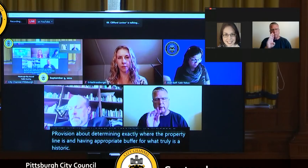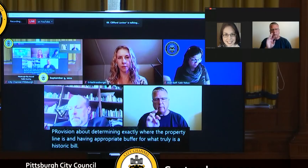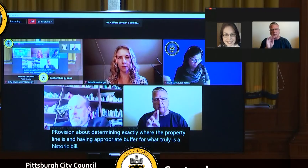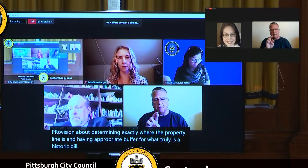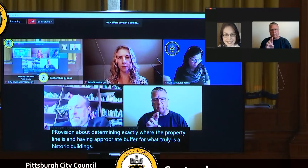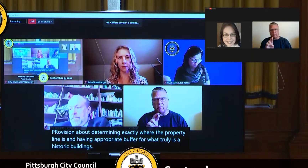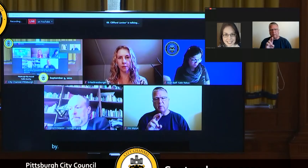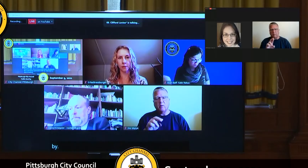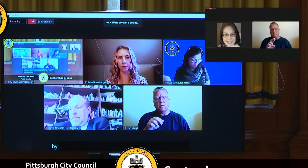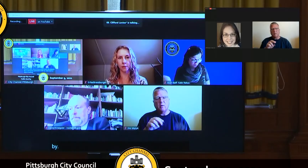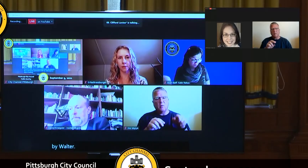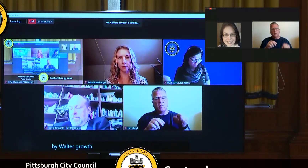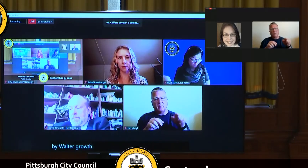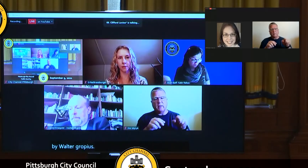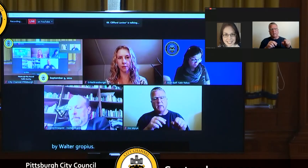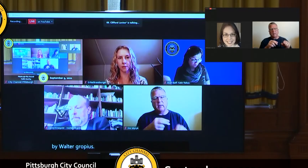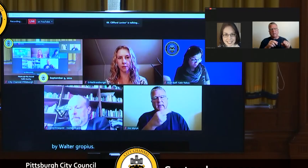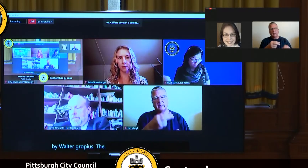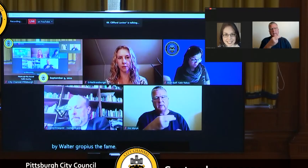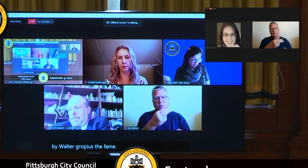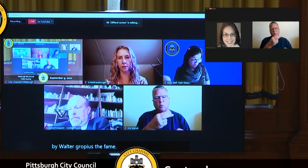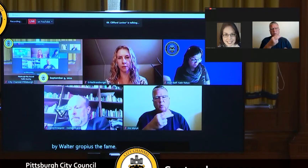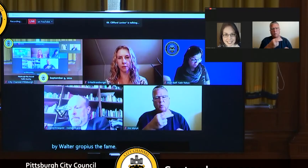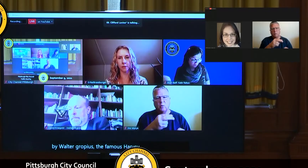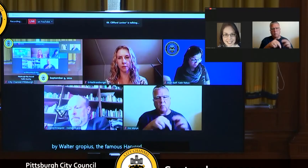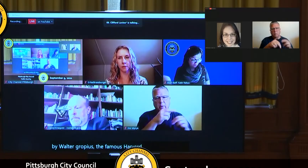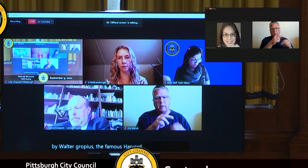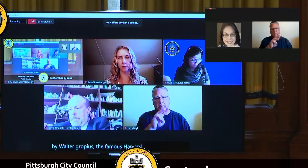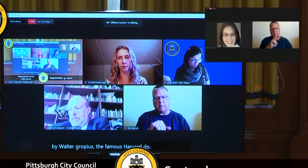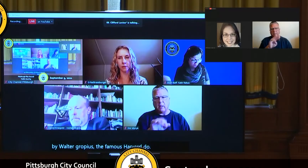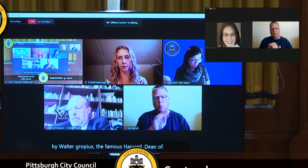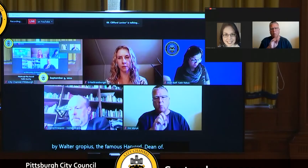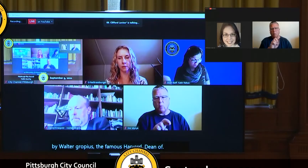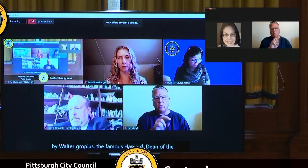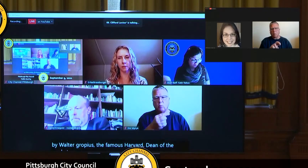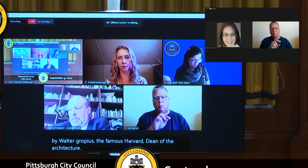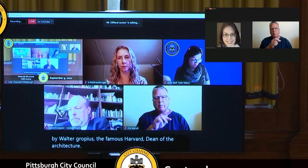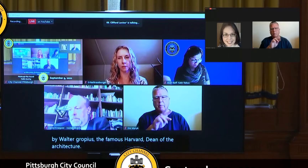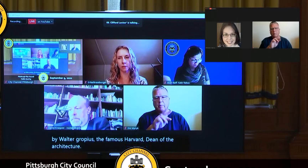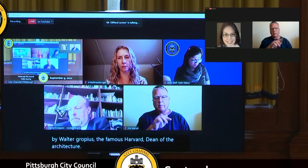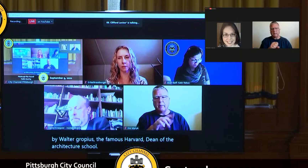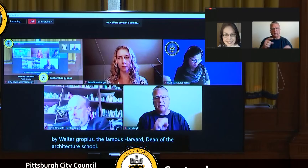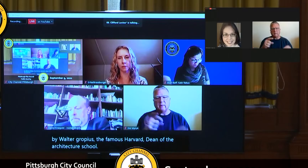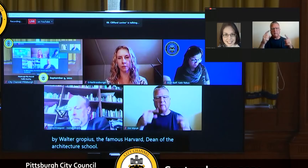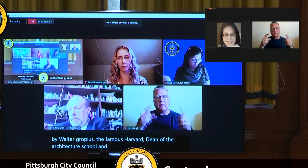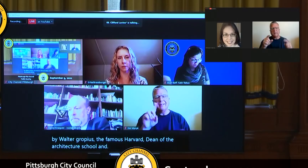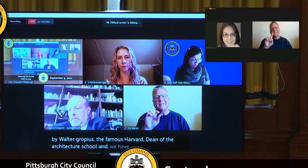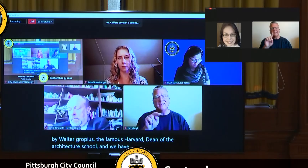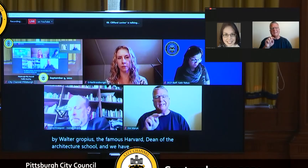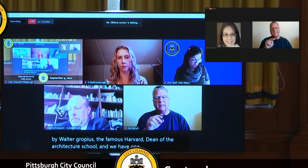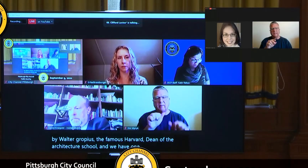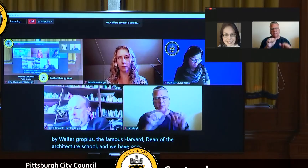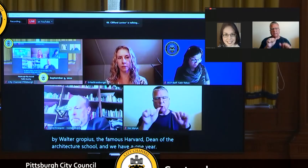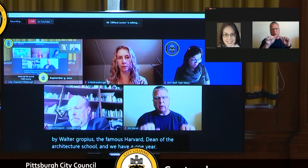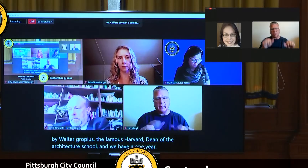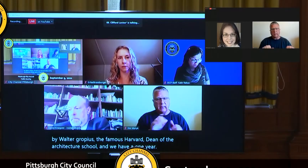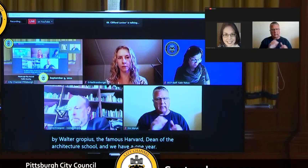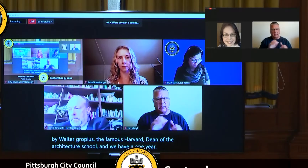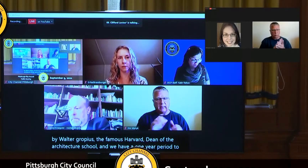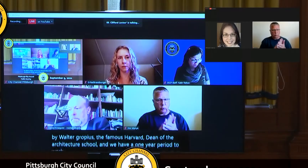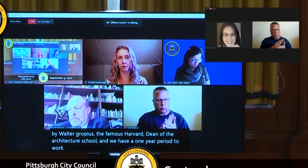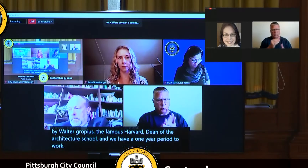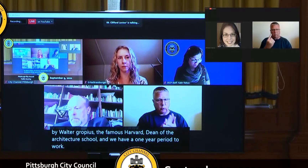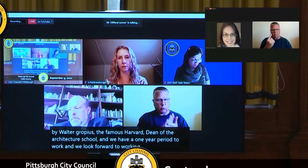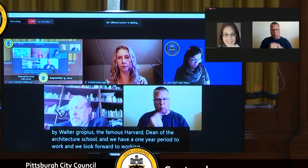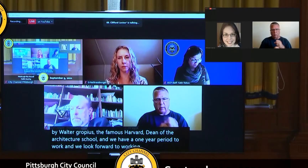designed by Walter Gropius, the famous Harvard dean of the architecture school. And we have a 1-year period to work, and we look forward to